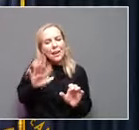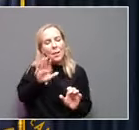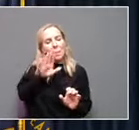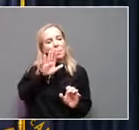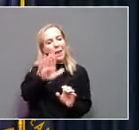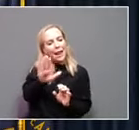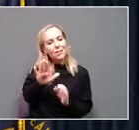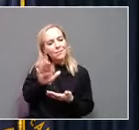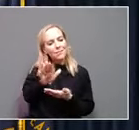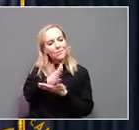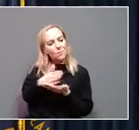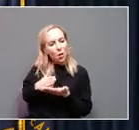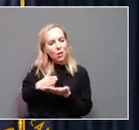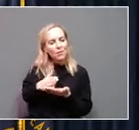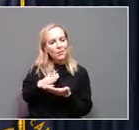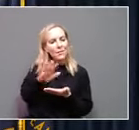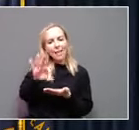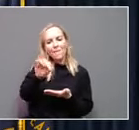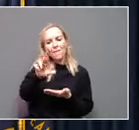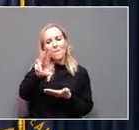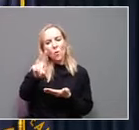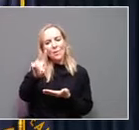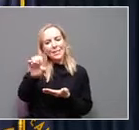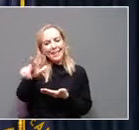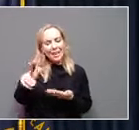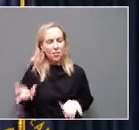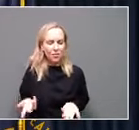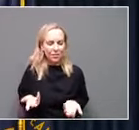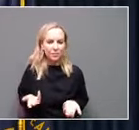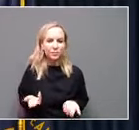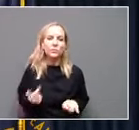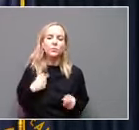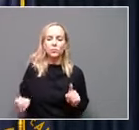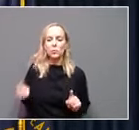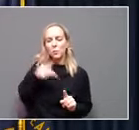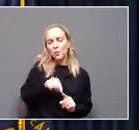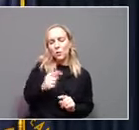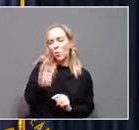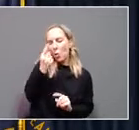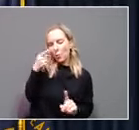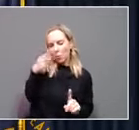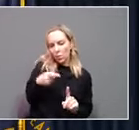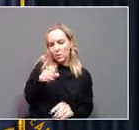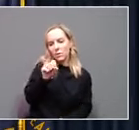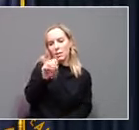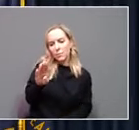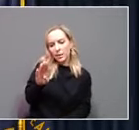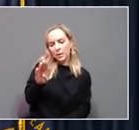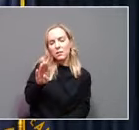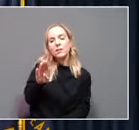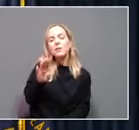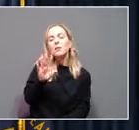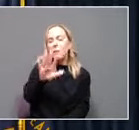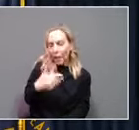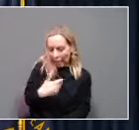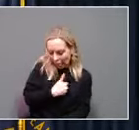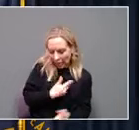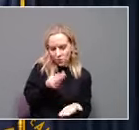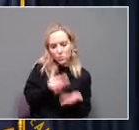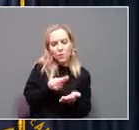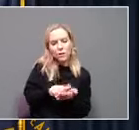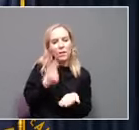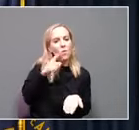of that Ford deal. I want to go back to one thing, though. Senate budget does have dollars for senior